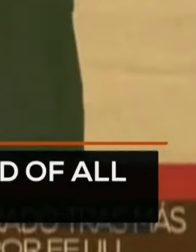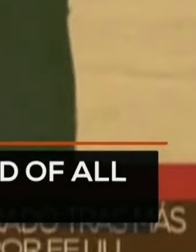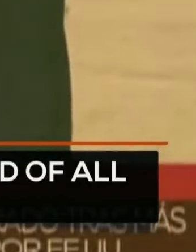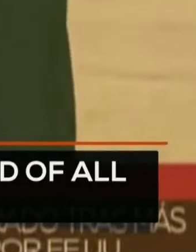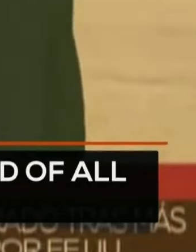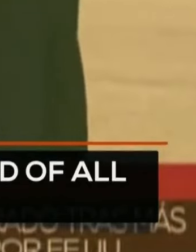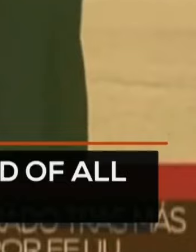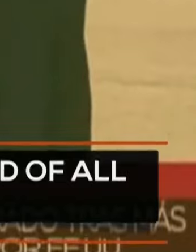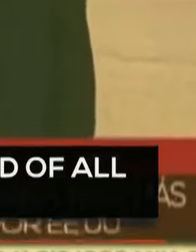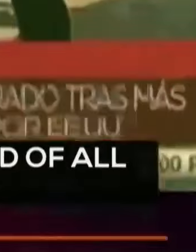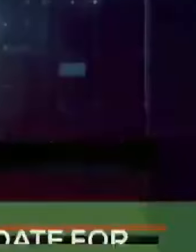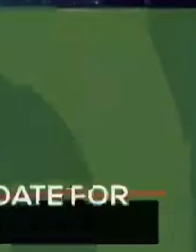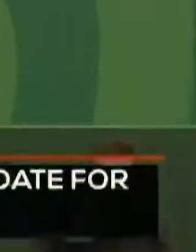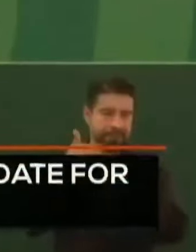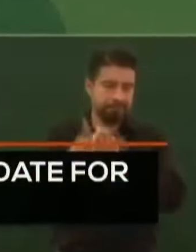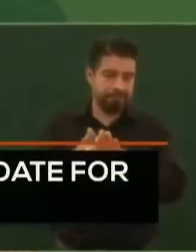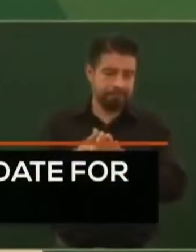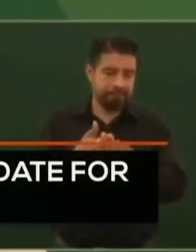him.